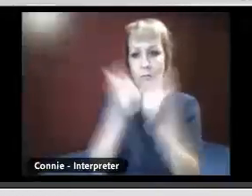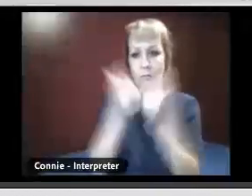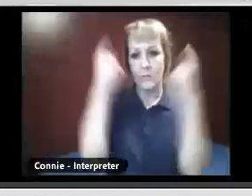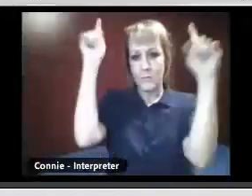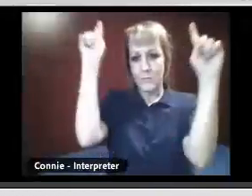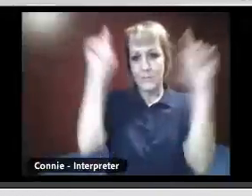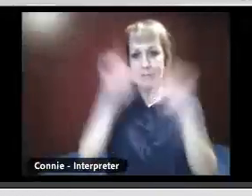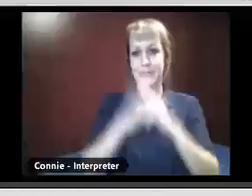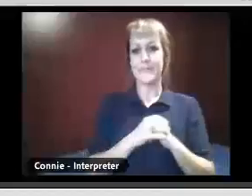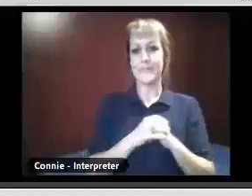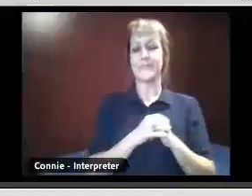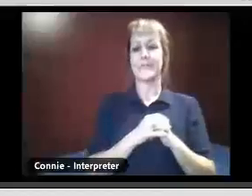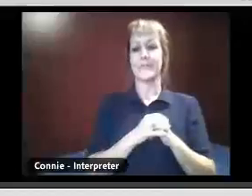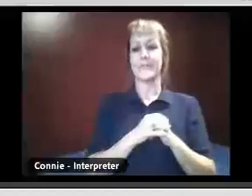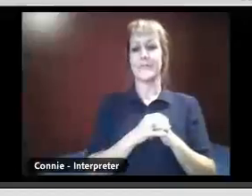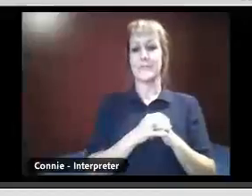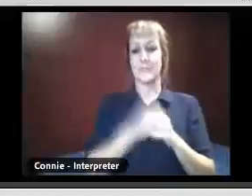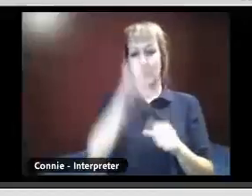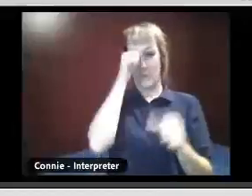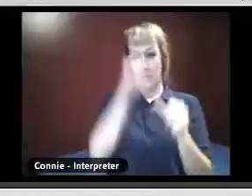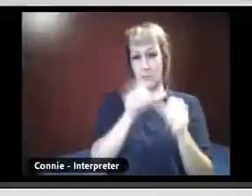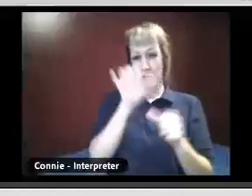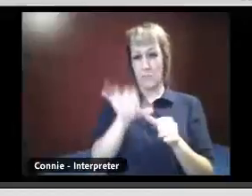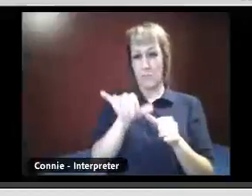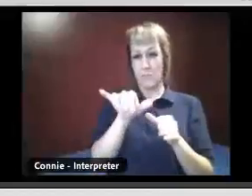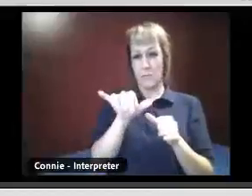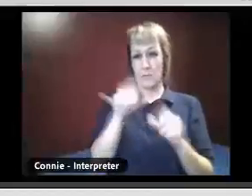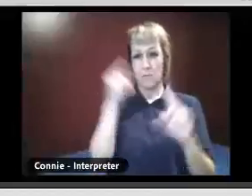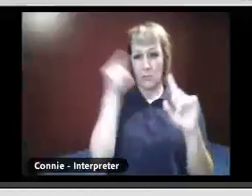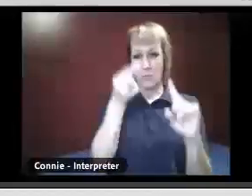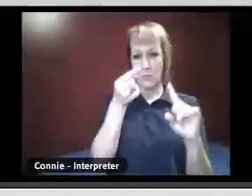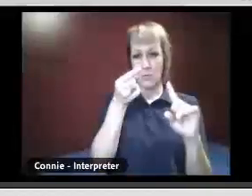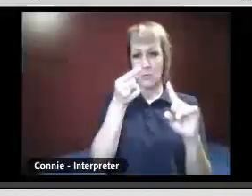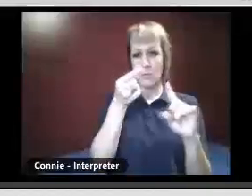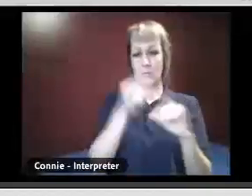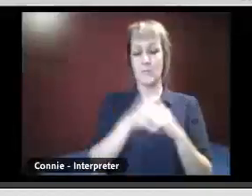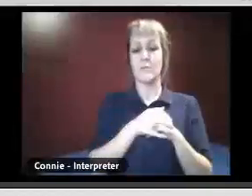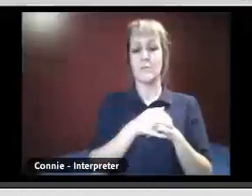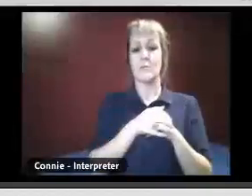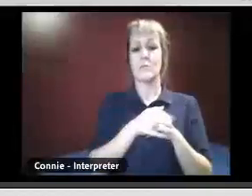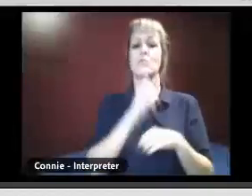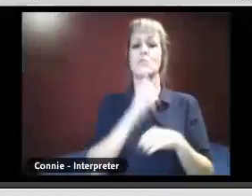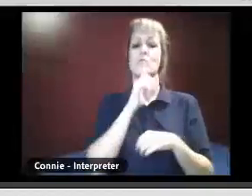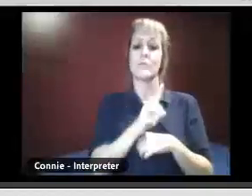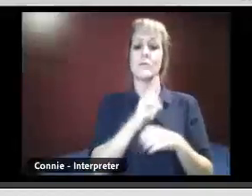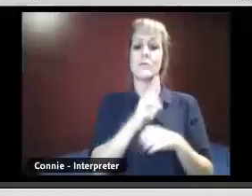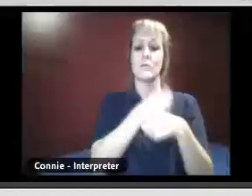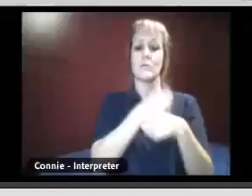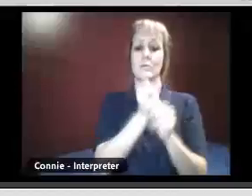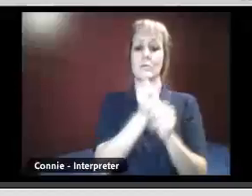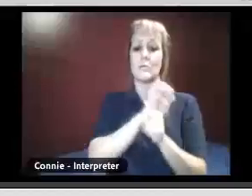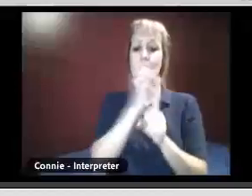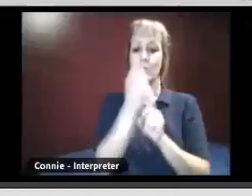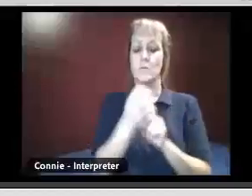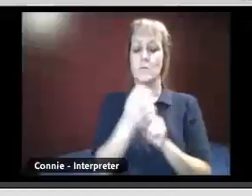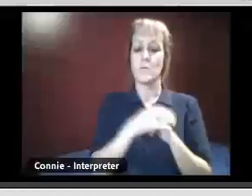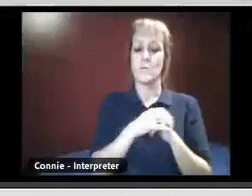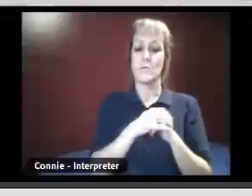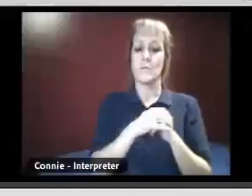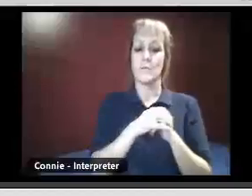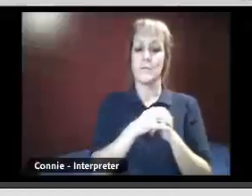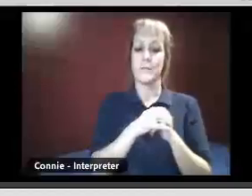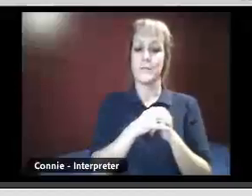when we keep that as our mantra, we really are creating an atmosphere and environment where